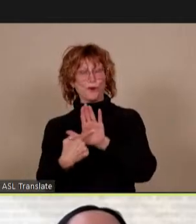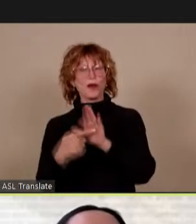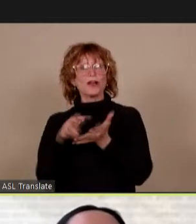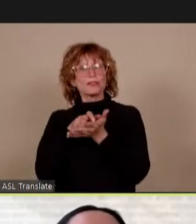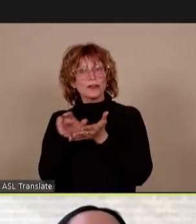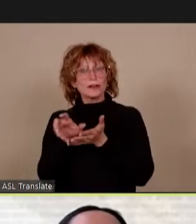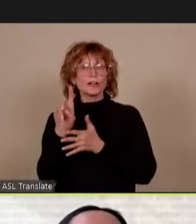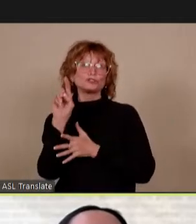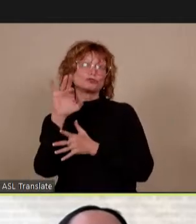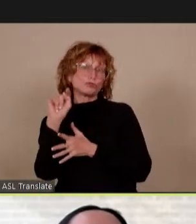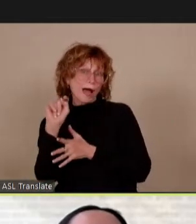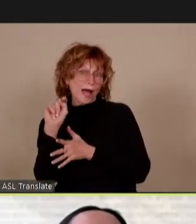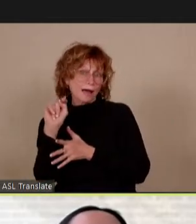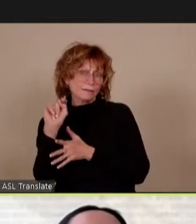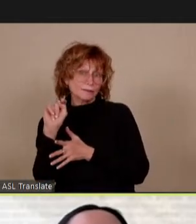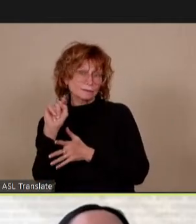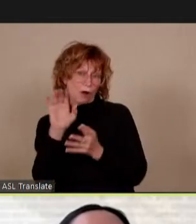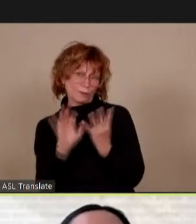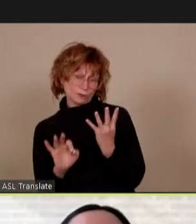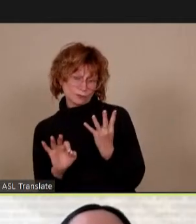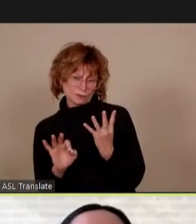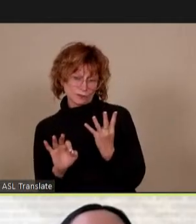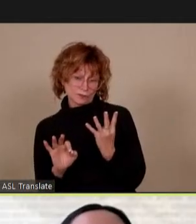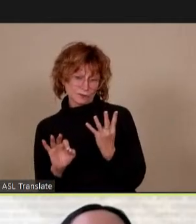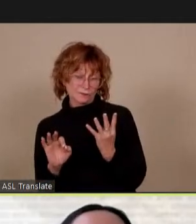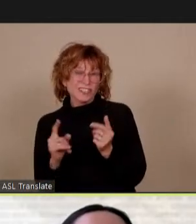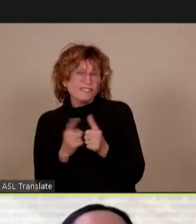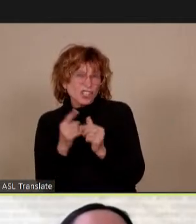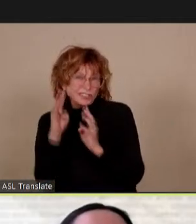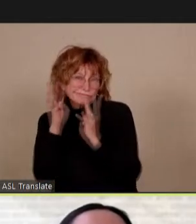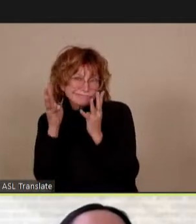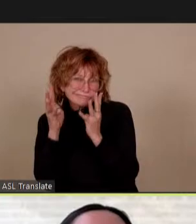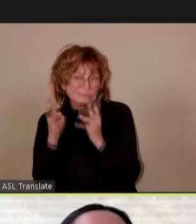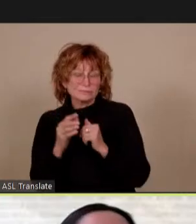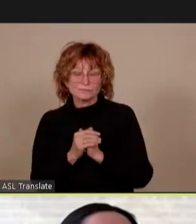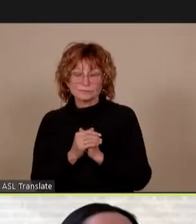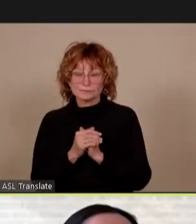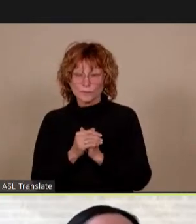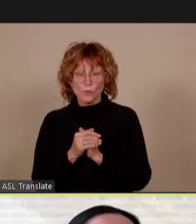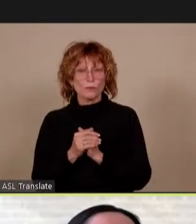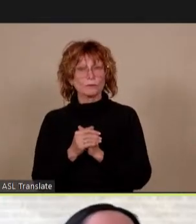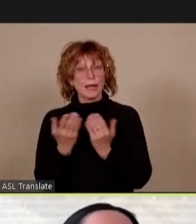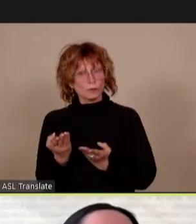options. This is the first one that is presented.